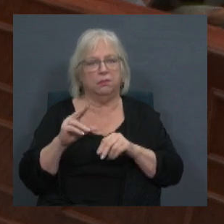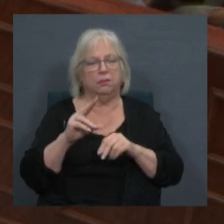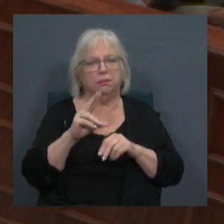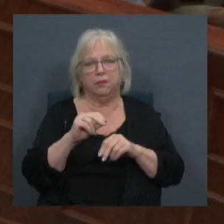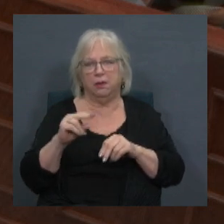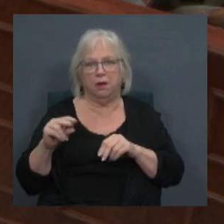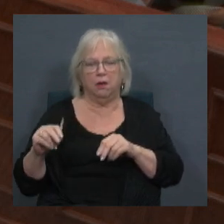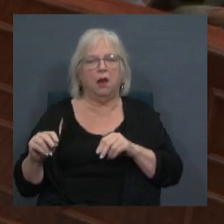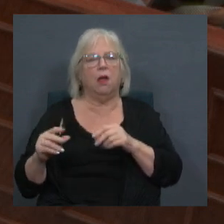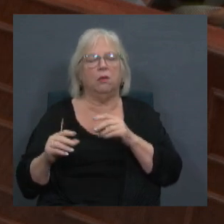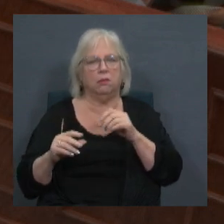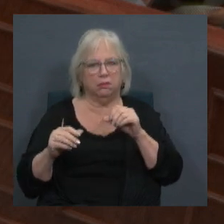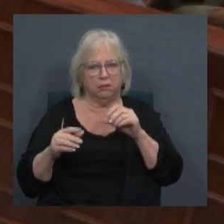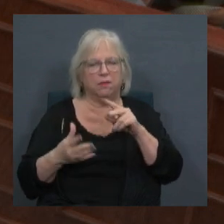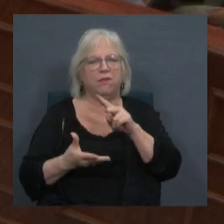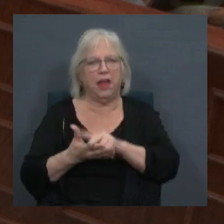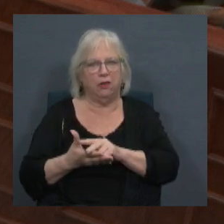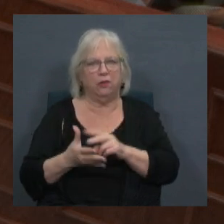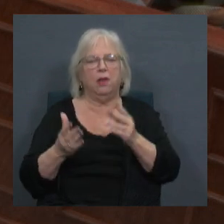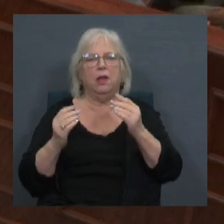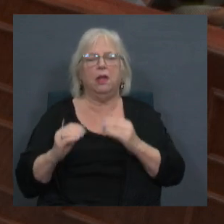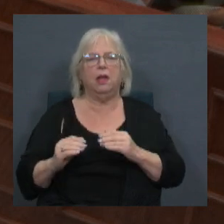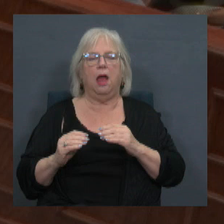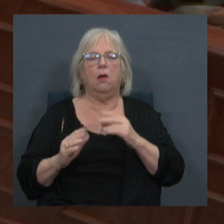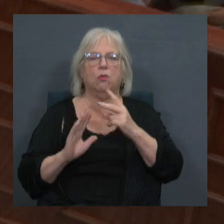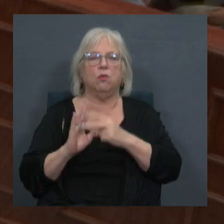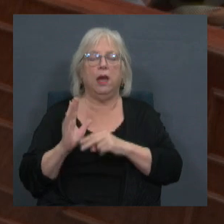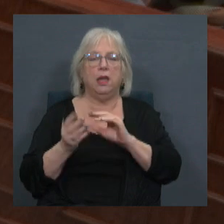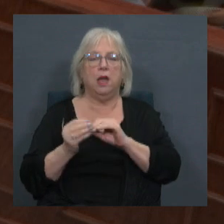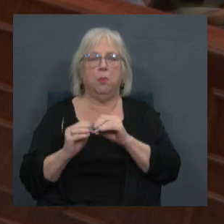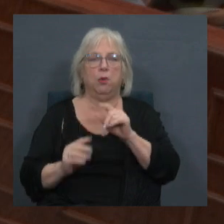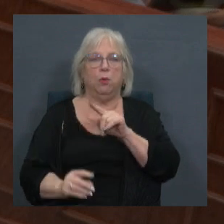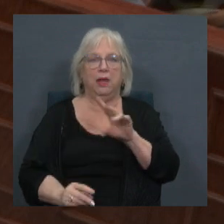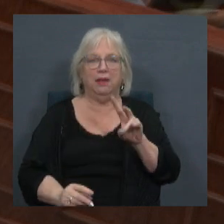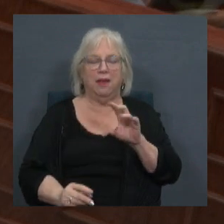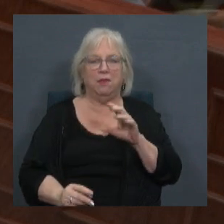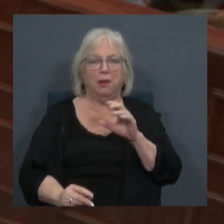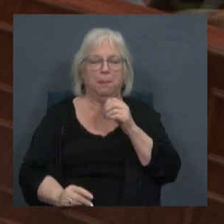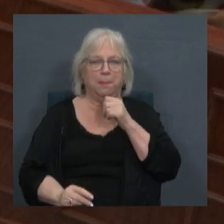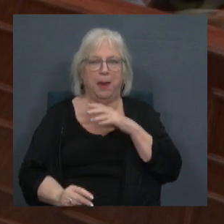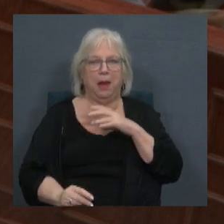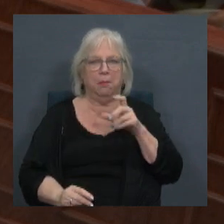Madam Clerk, if you would, please read item number 27.